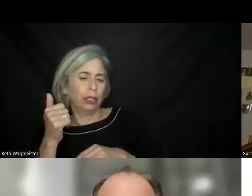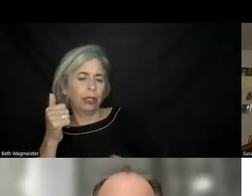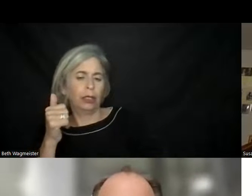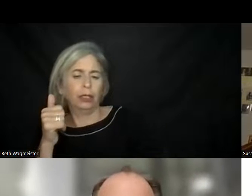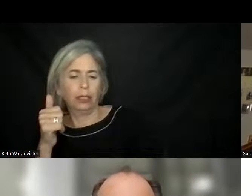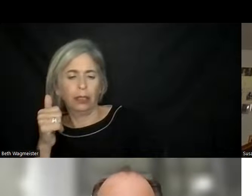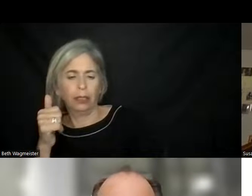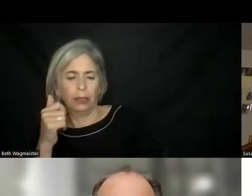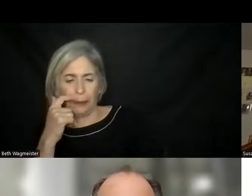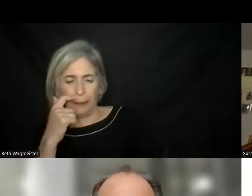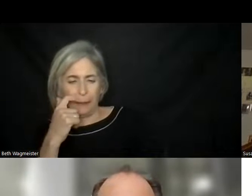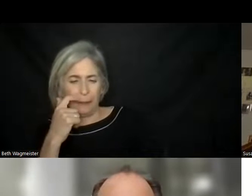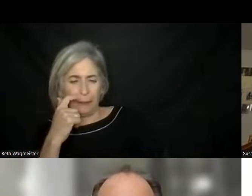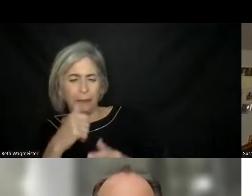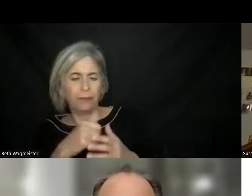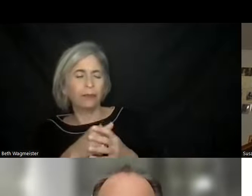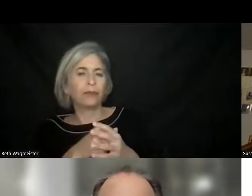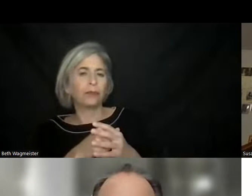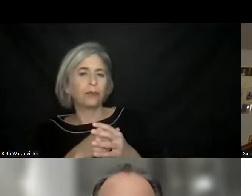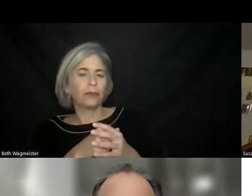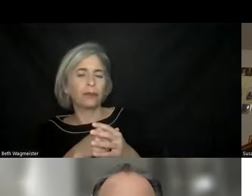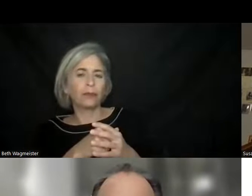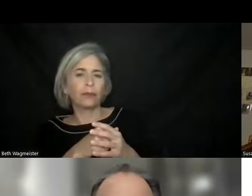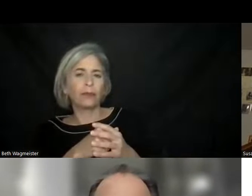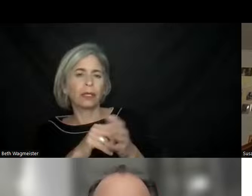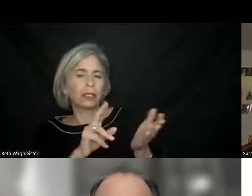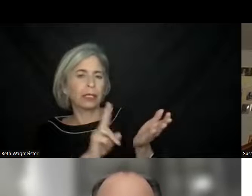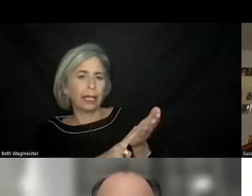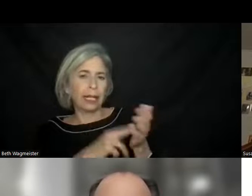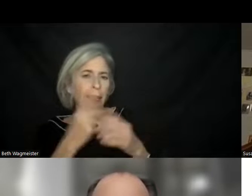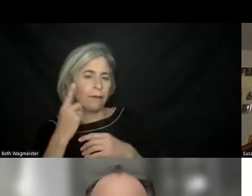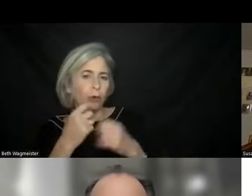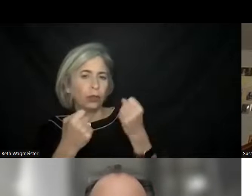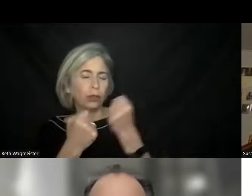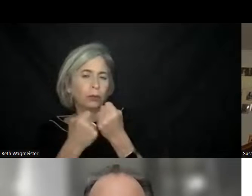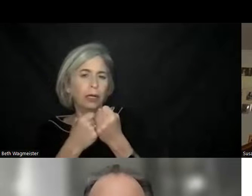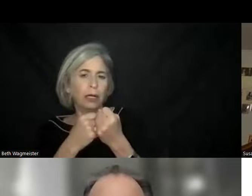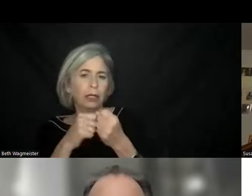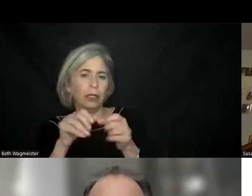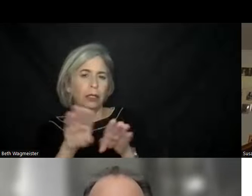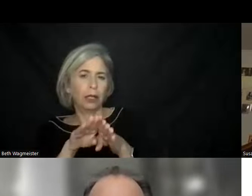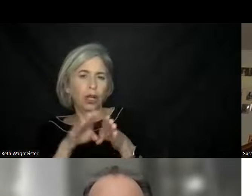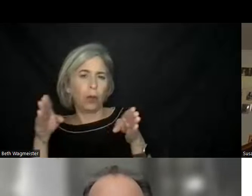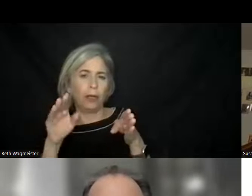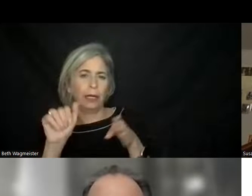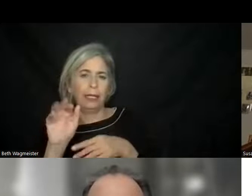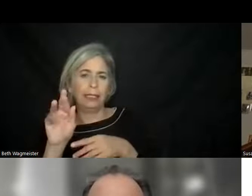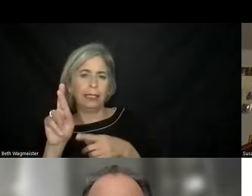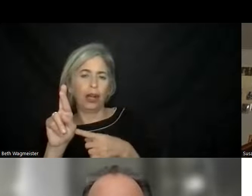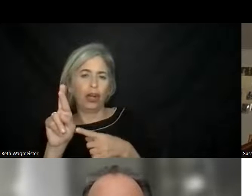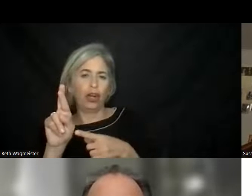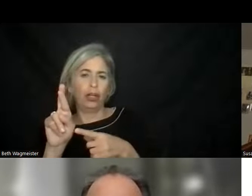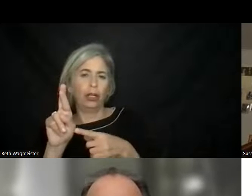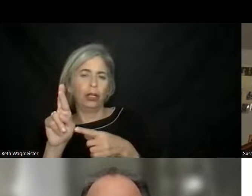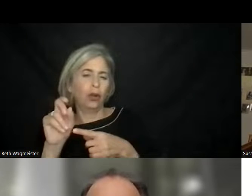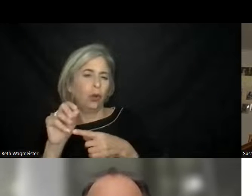vendors from sharing the, or from signing on to support the OpenACR or having already